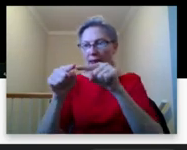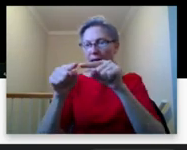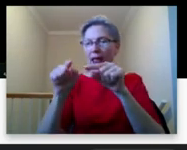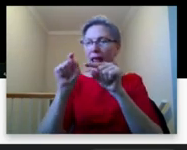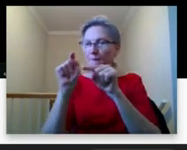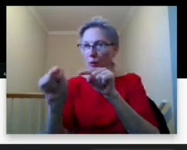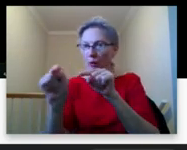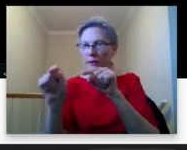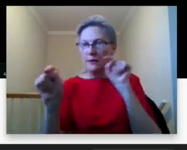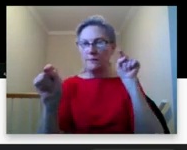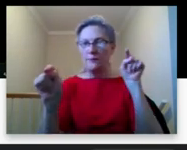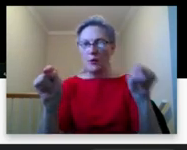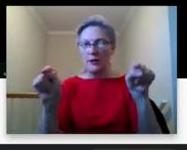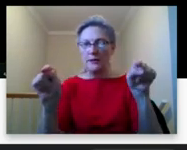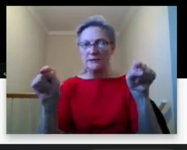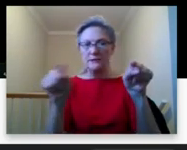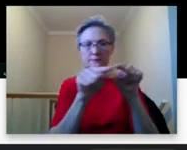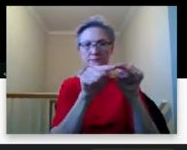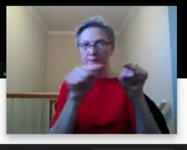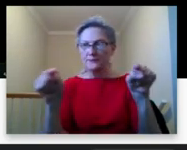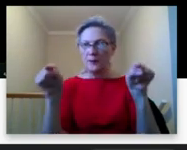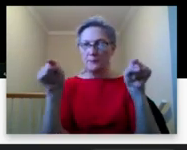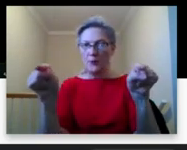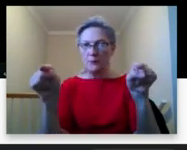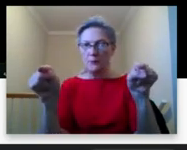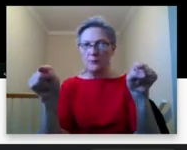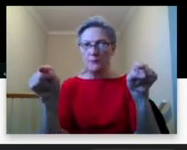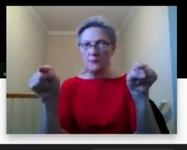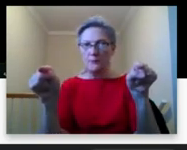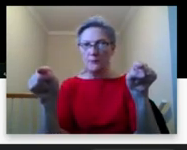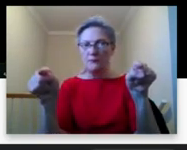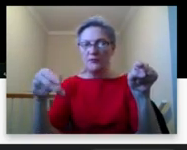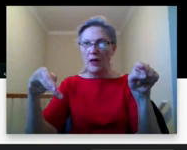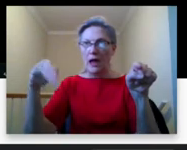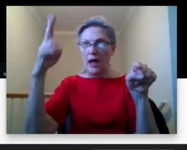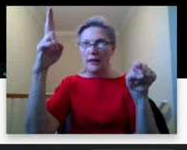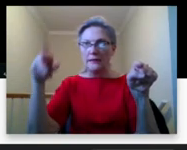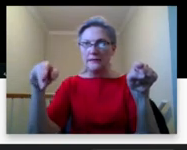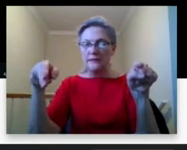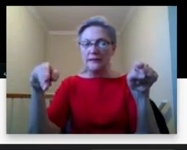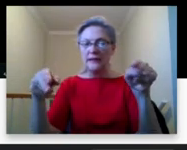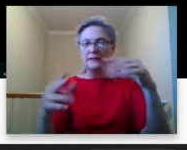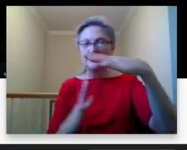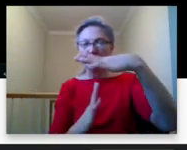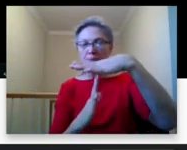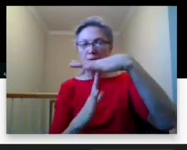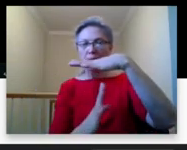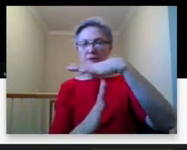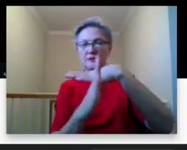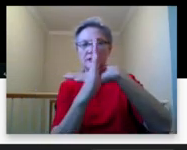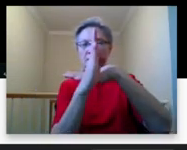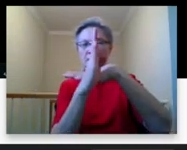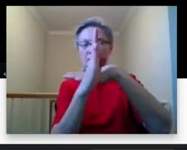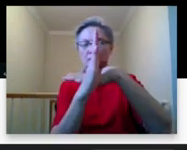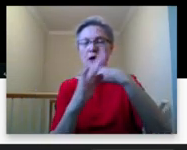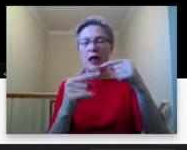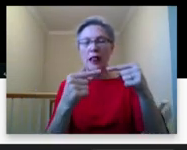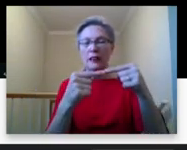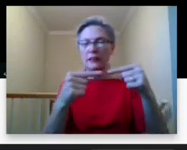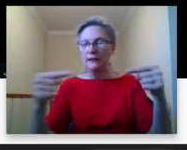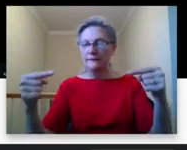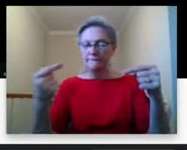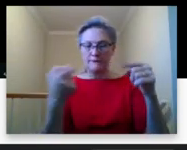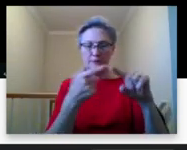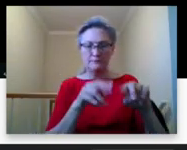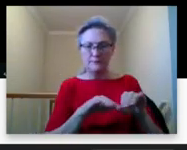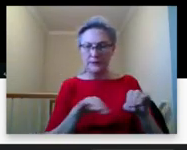endpoints, right? So I drew a little line segment here for you. So the height is a perpendicular line segment from a base to the top